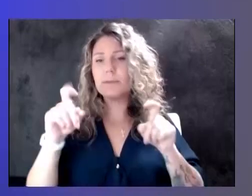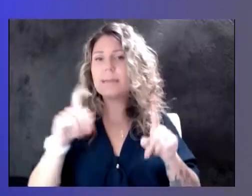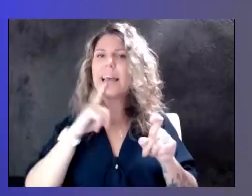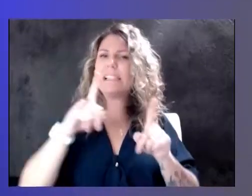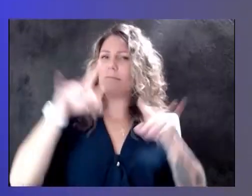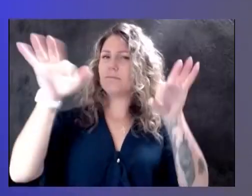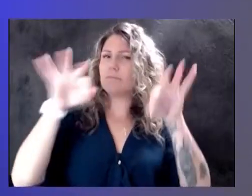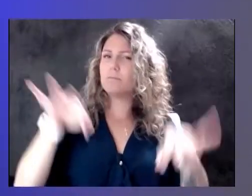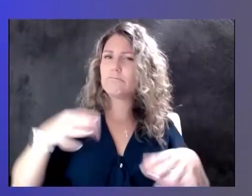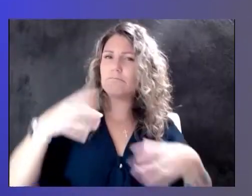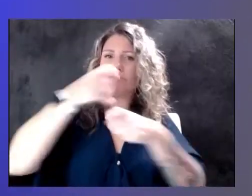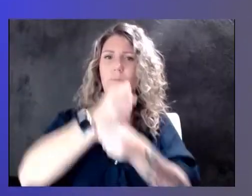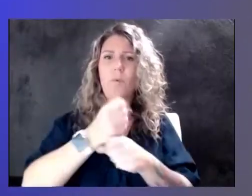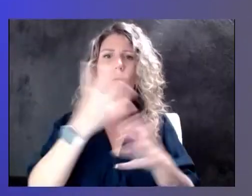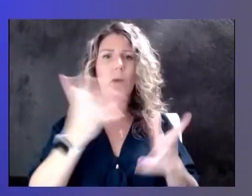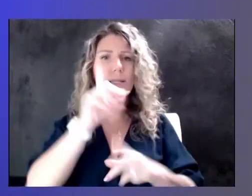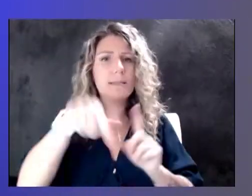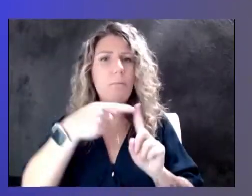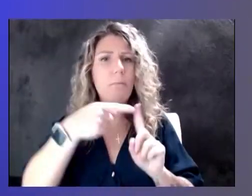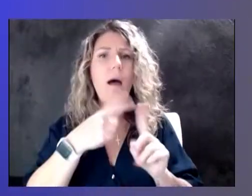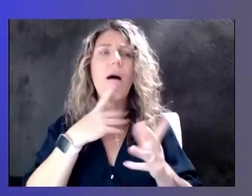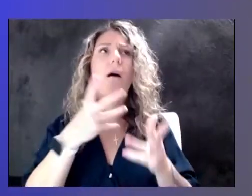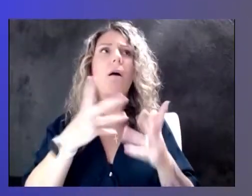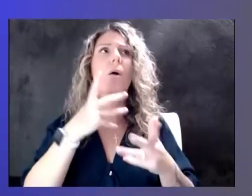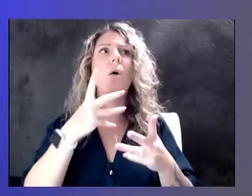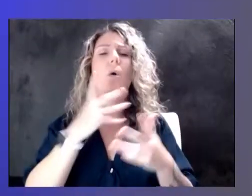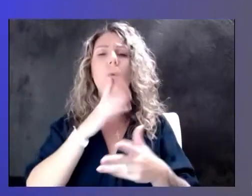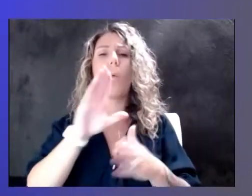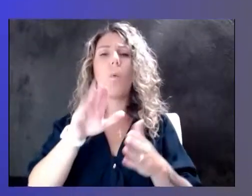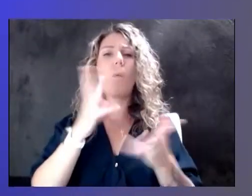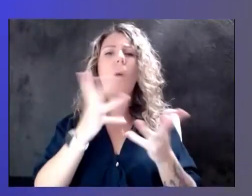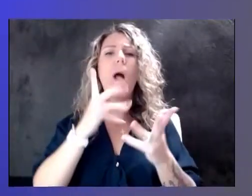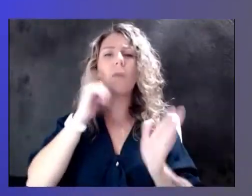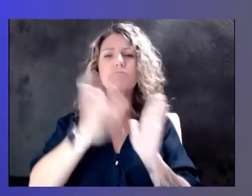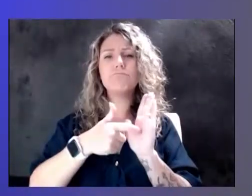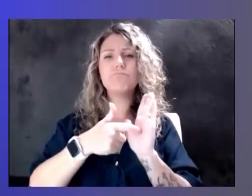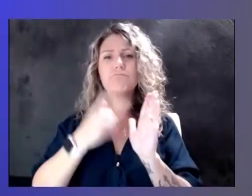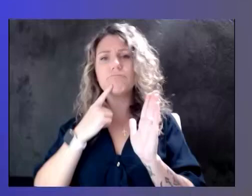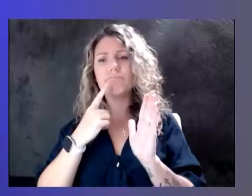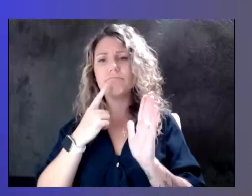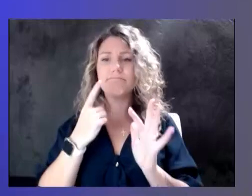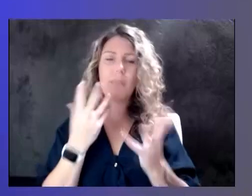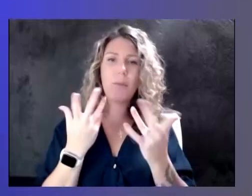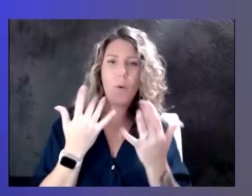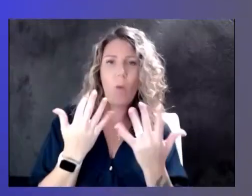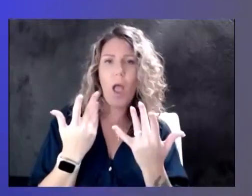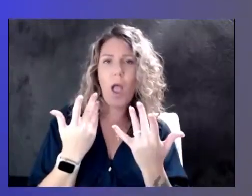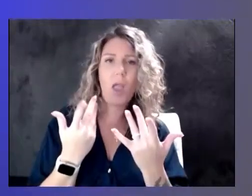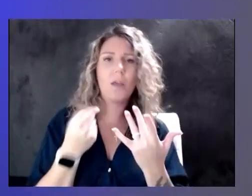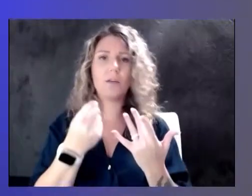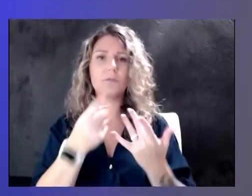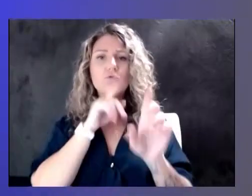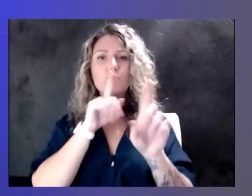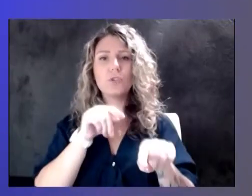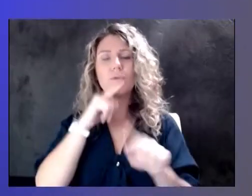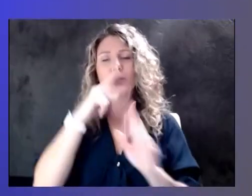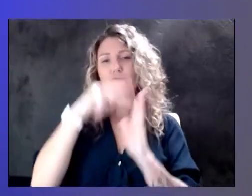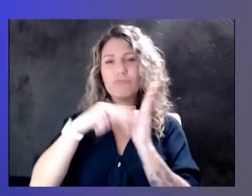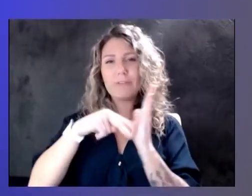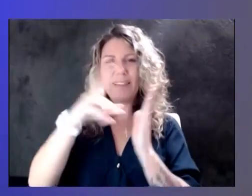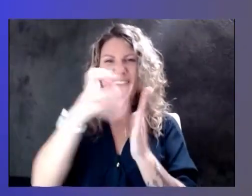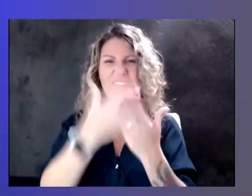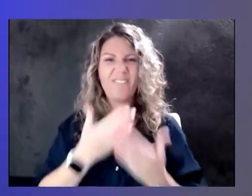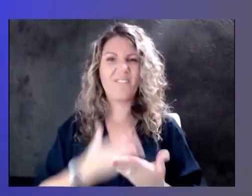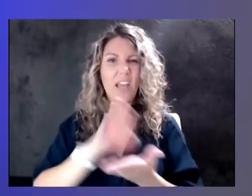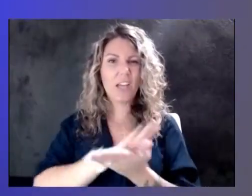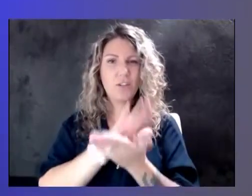what the test is about, what it detects, all of that information. So maybe while you're waiting for this thing to incubate, you can read this fact sheet. Here's the directions. What do